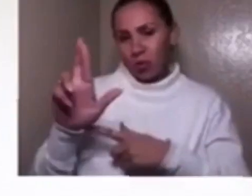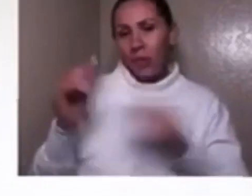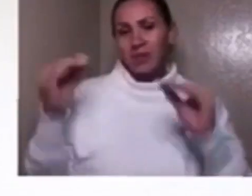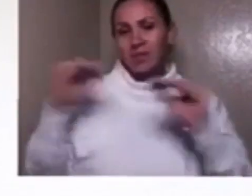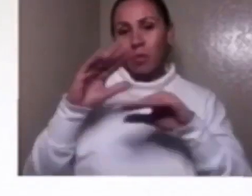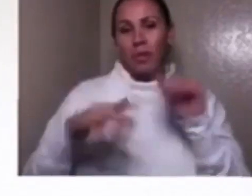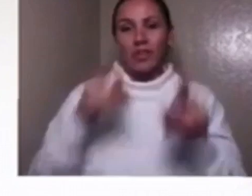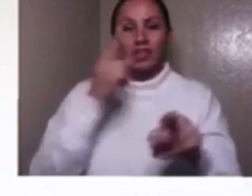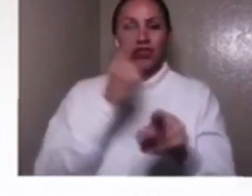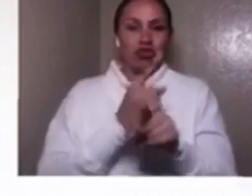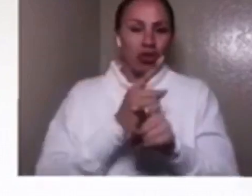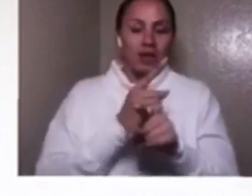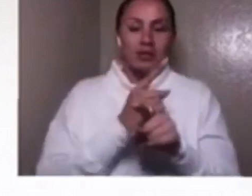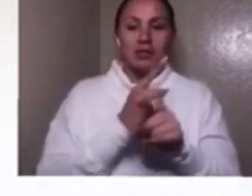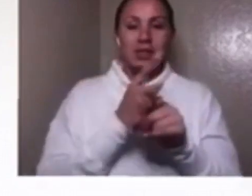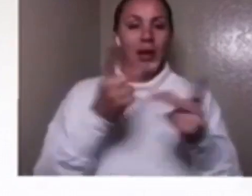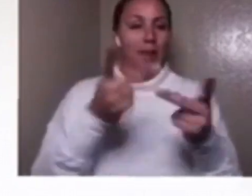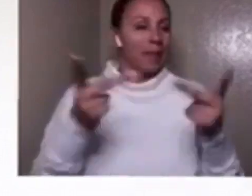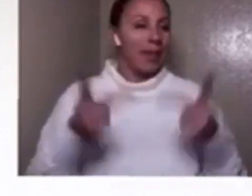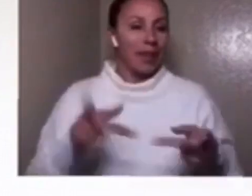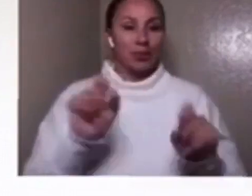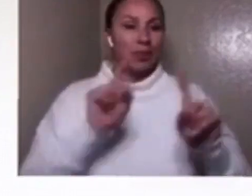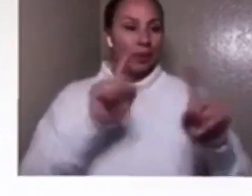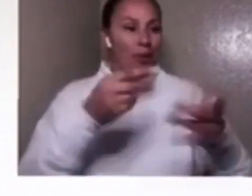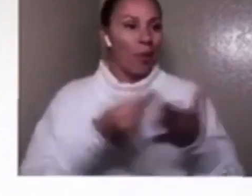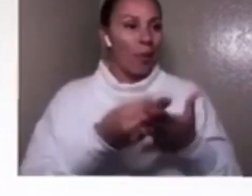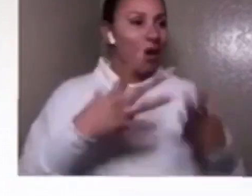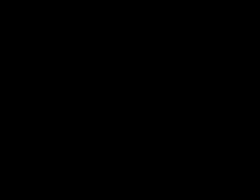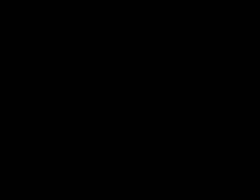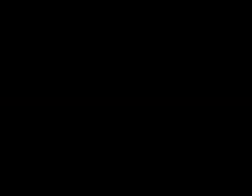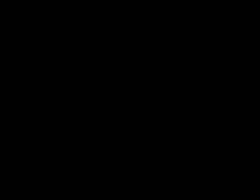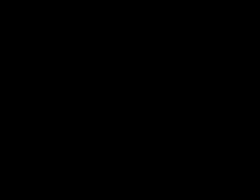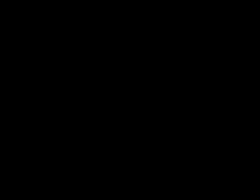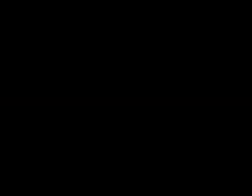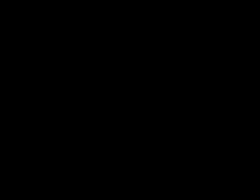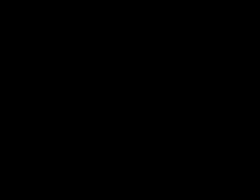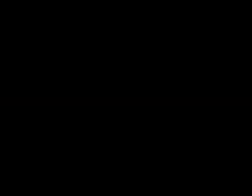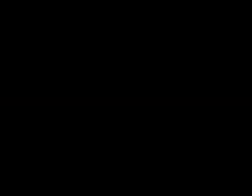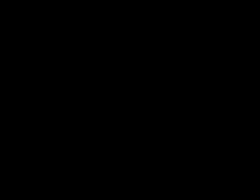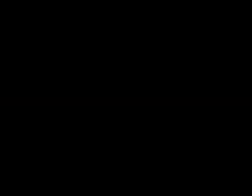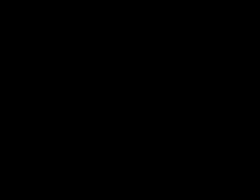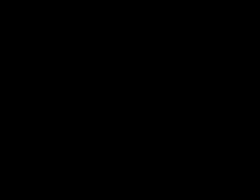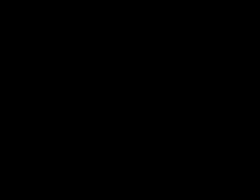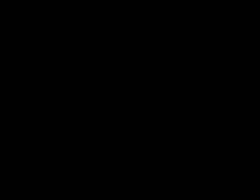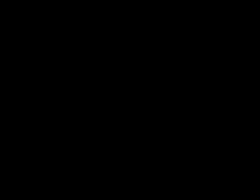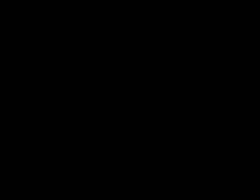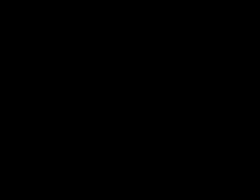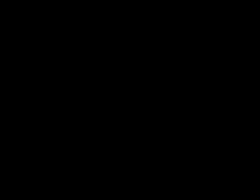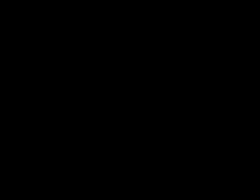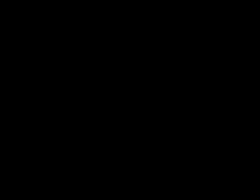LuLaRoe is more than just a site or a place where you go buy clothes.